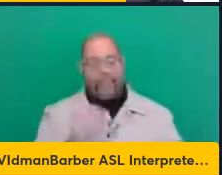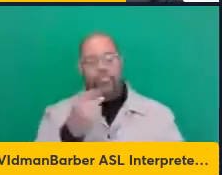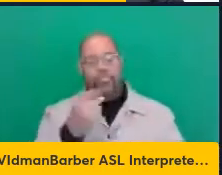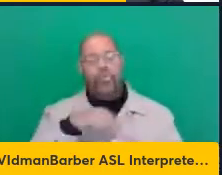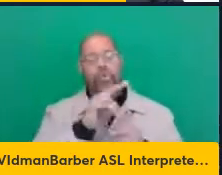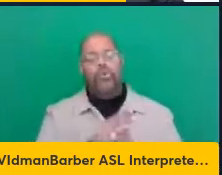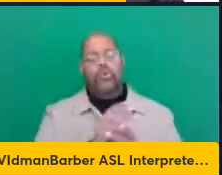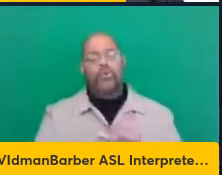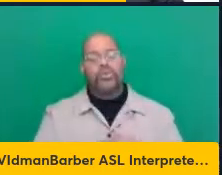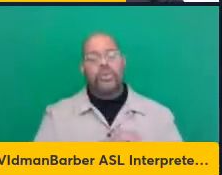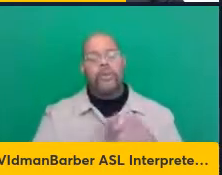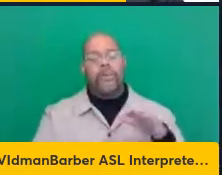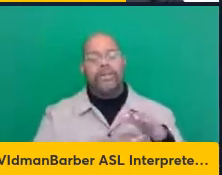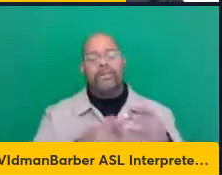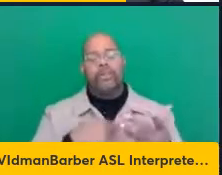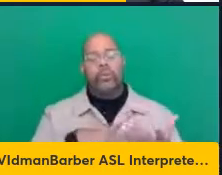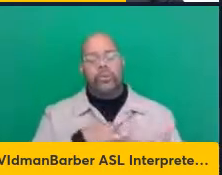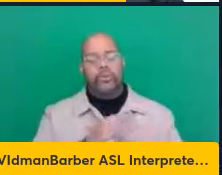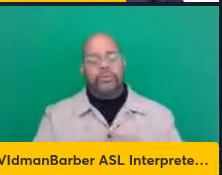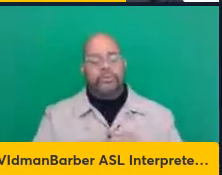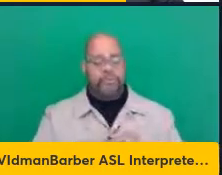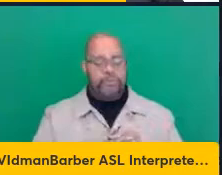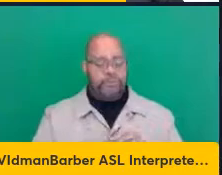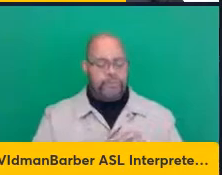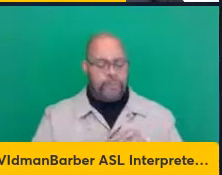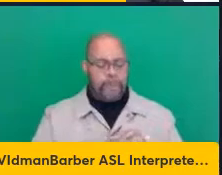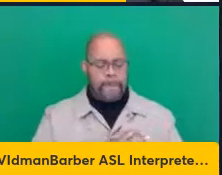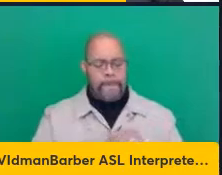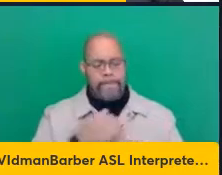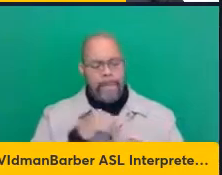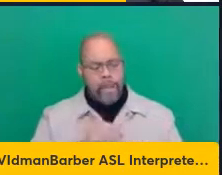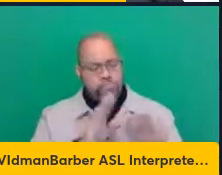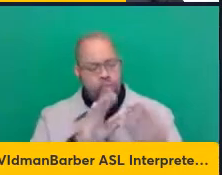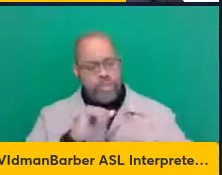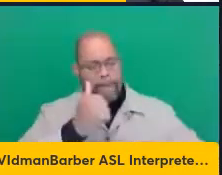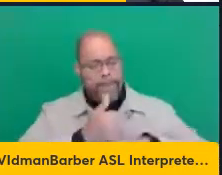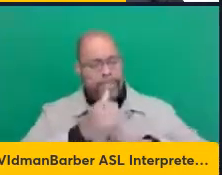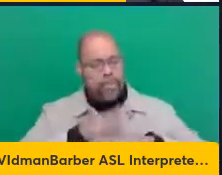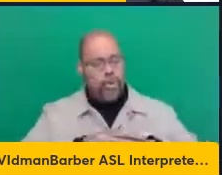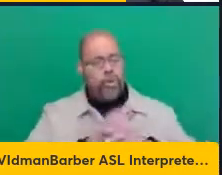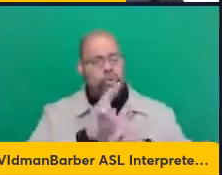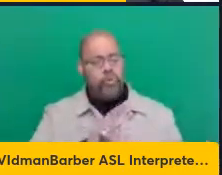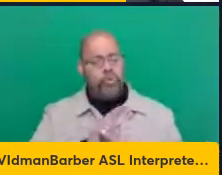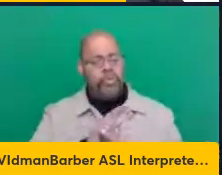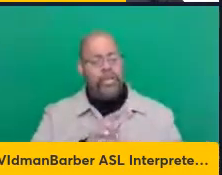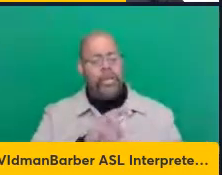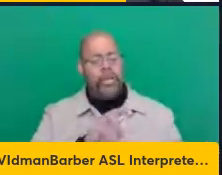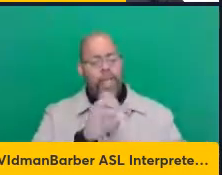use, basically our approach is based on using molecular and cellular,